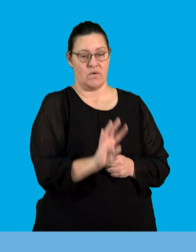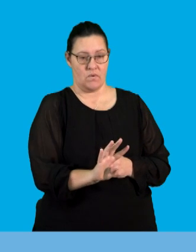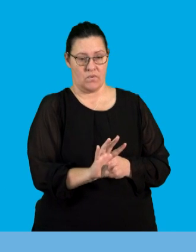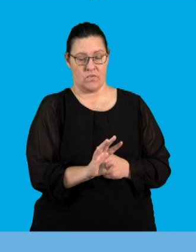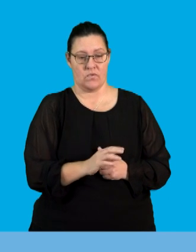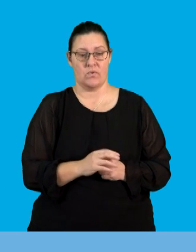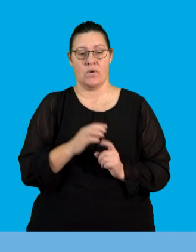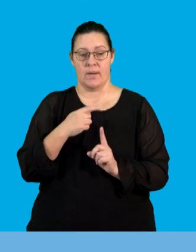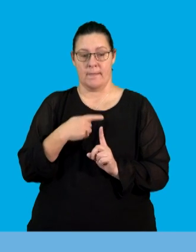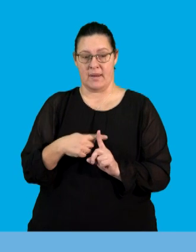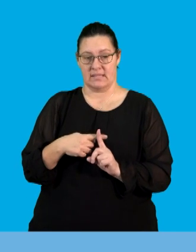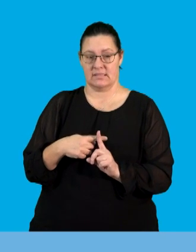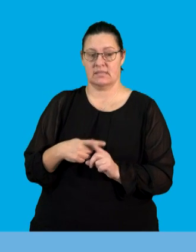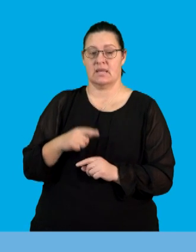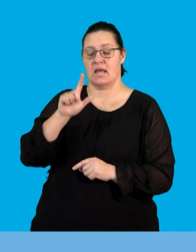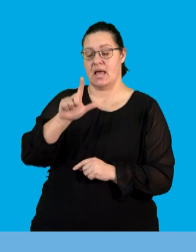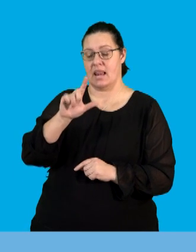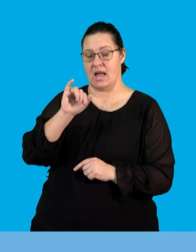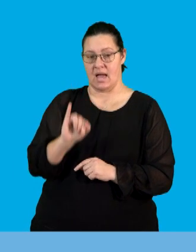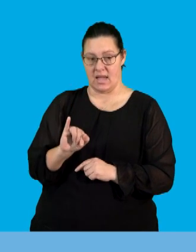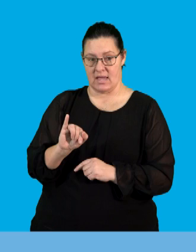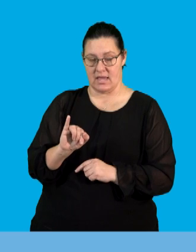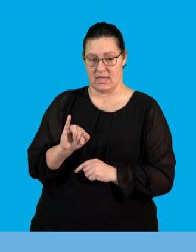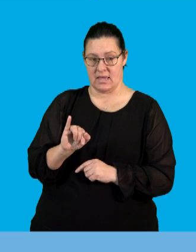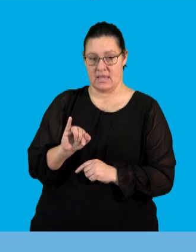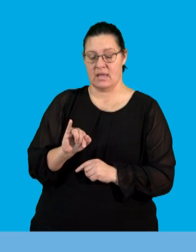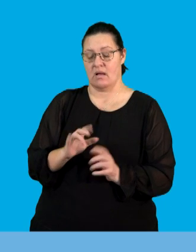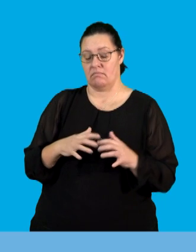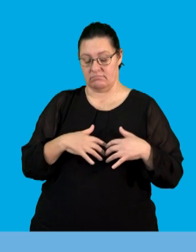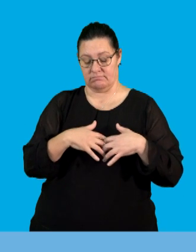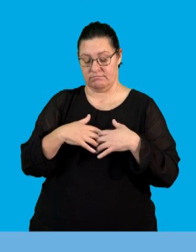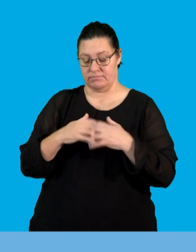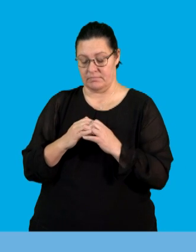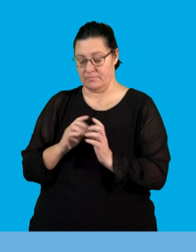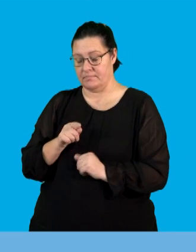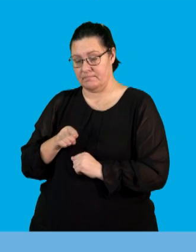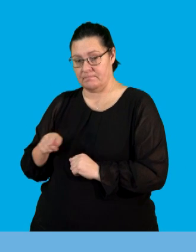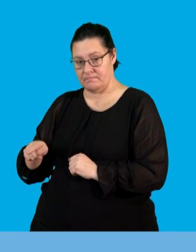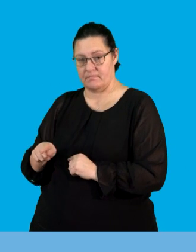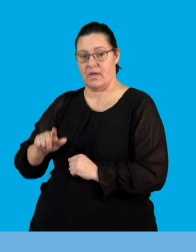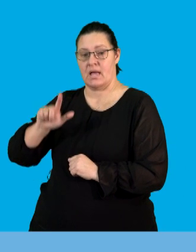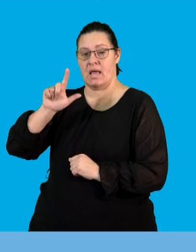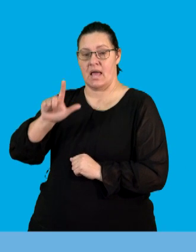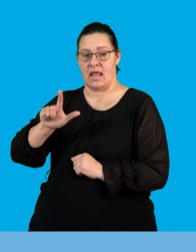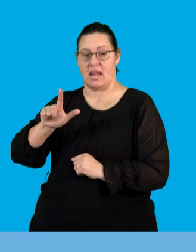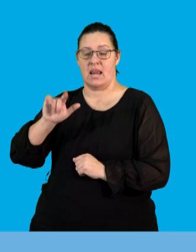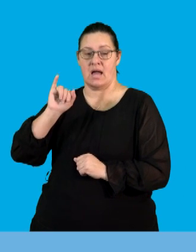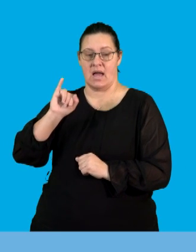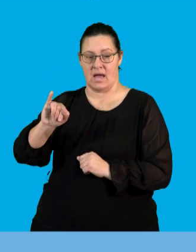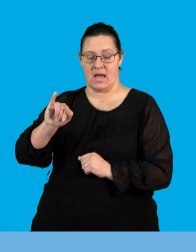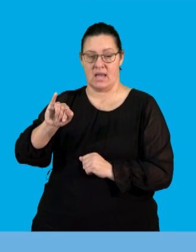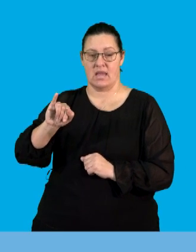H2SO4 plus lithium is Li. This is going to react to form lithium sulfate, which